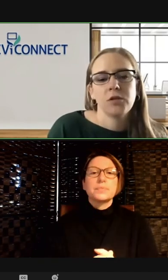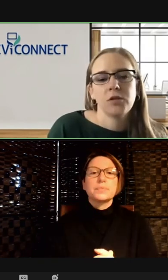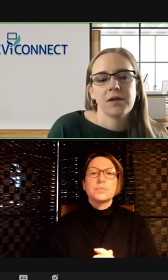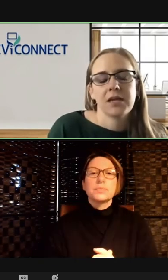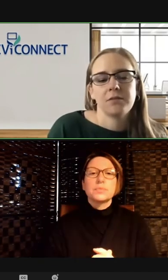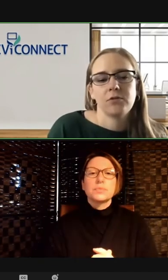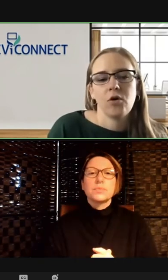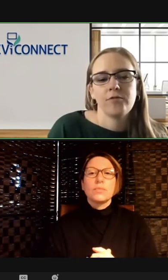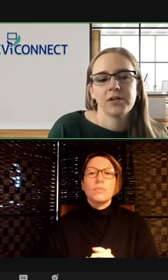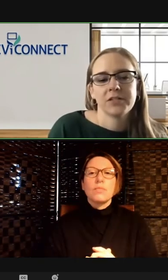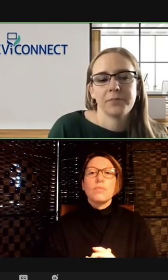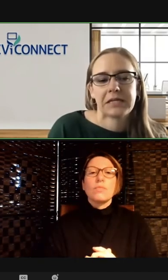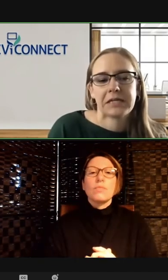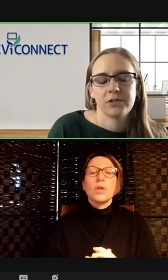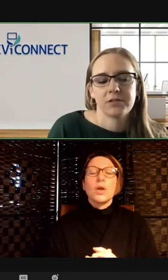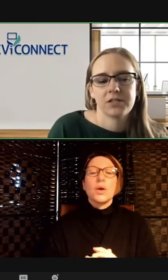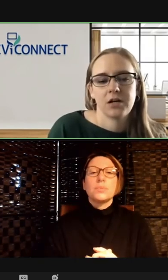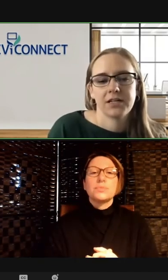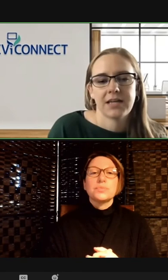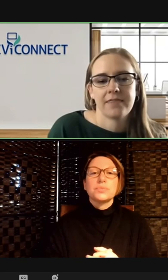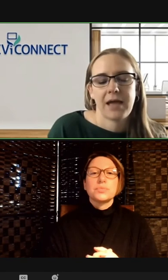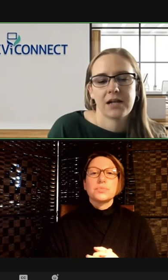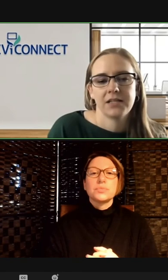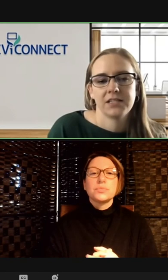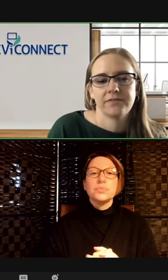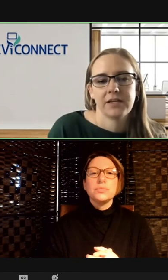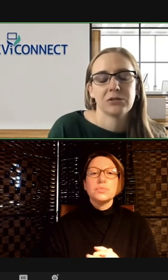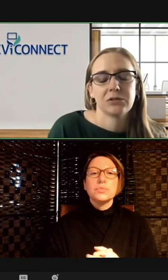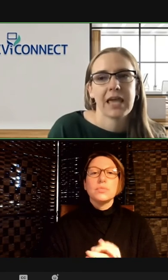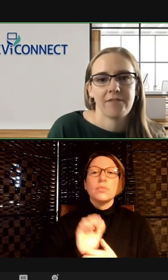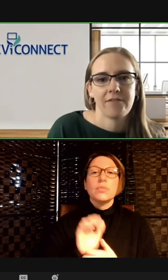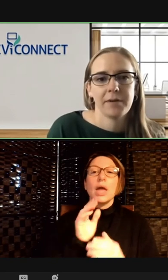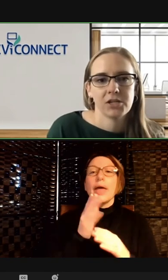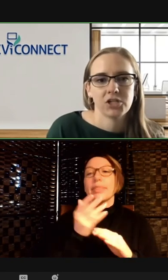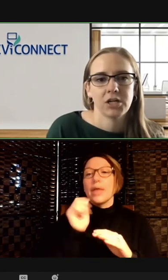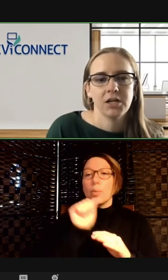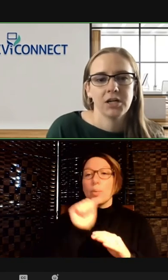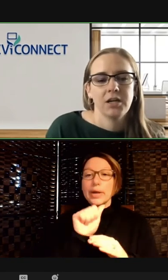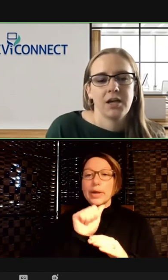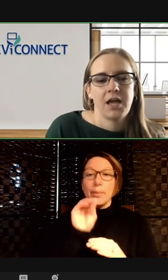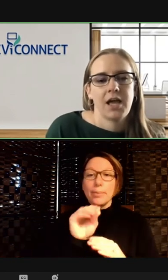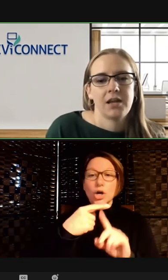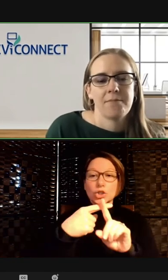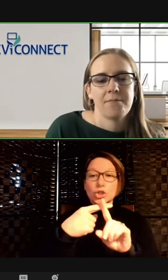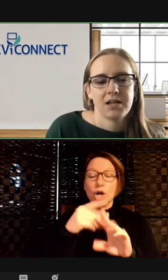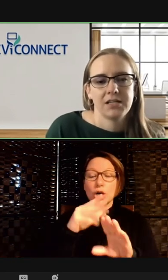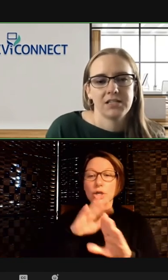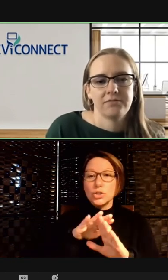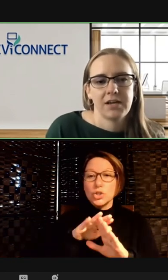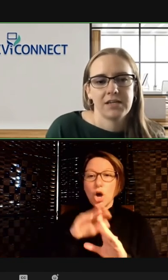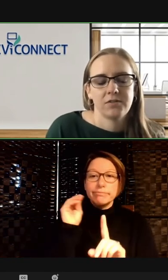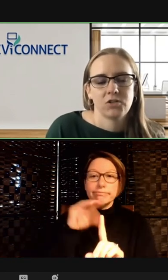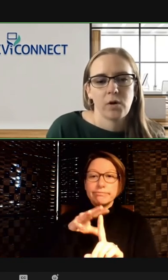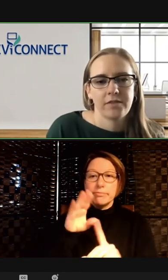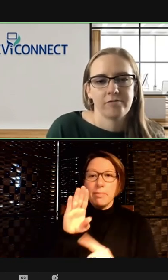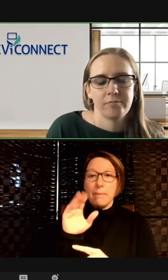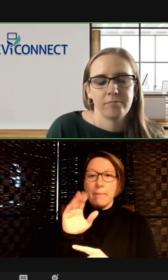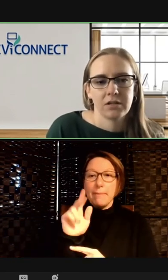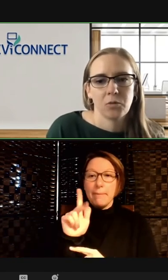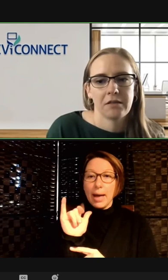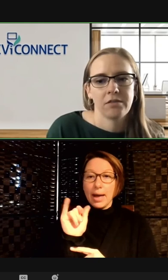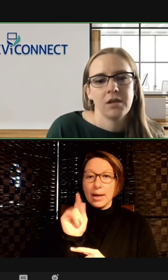then slowly we can move over to putting some of those targets on the backlit device. So like having a picture on a backlit device of the